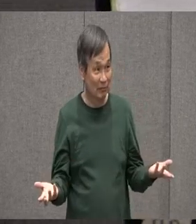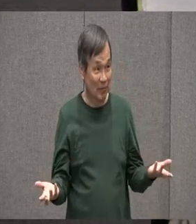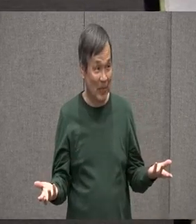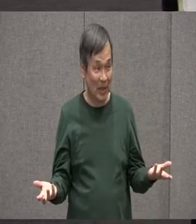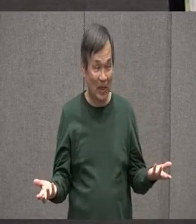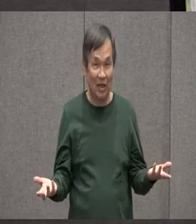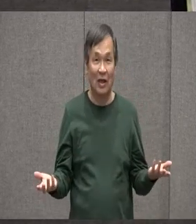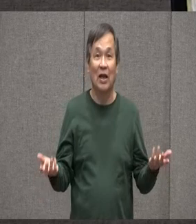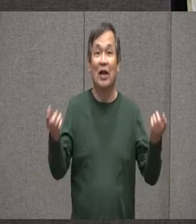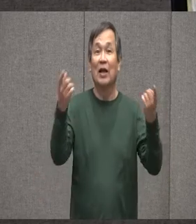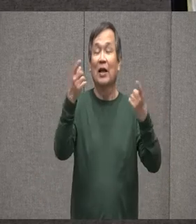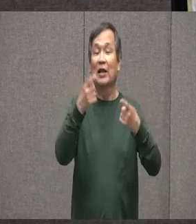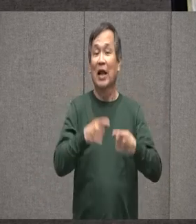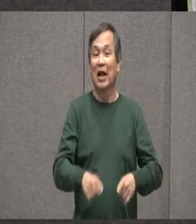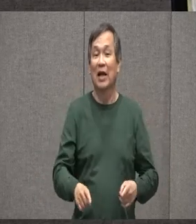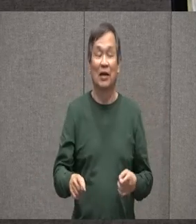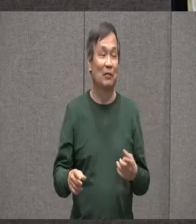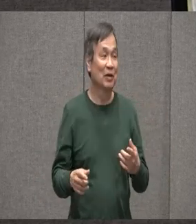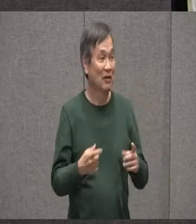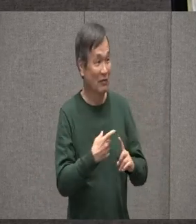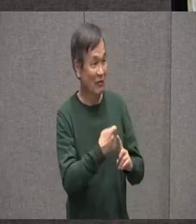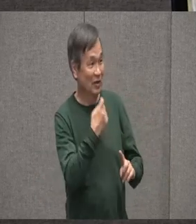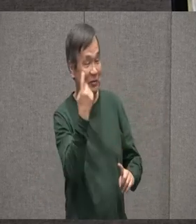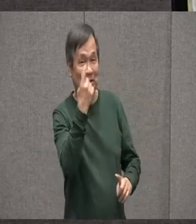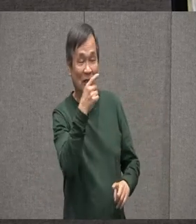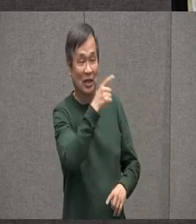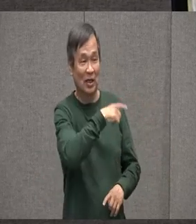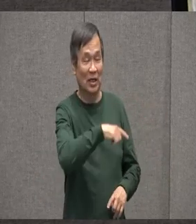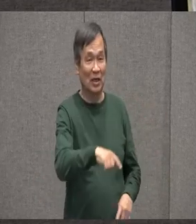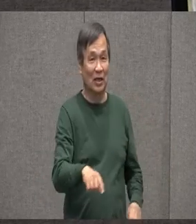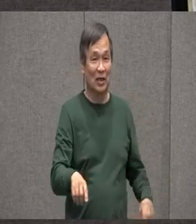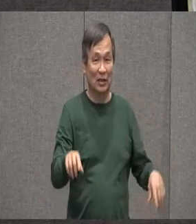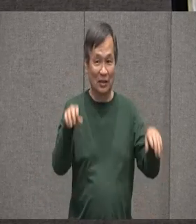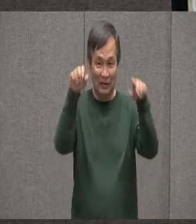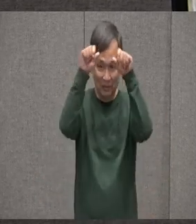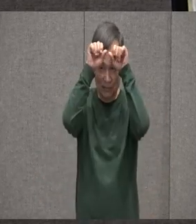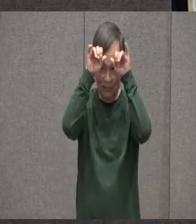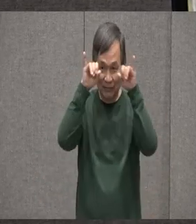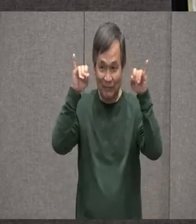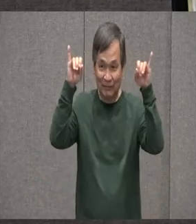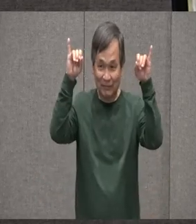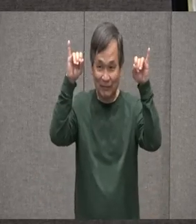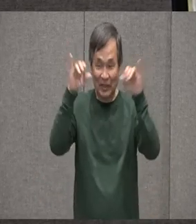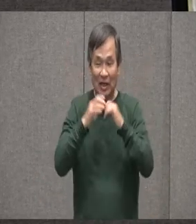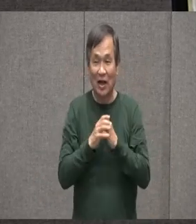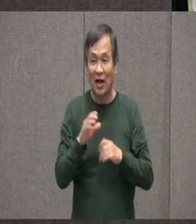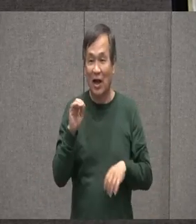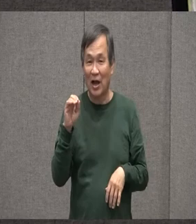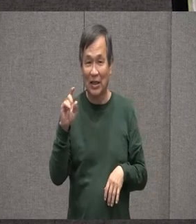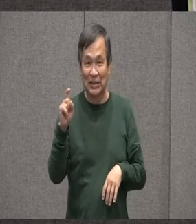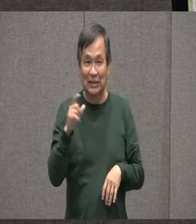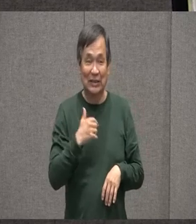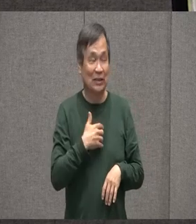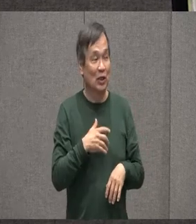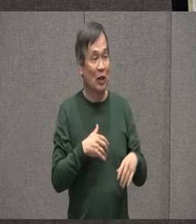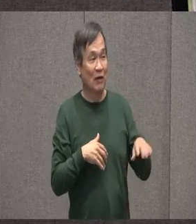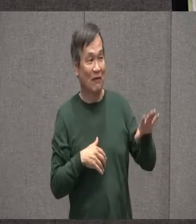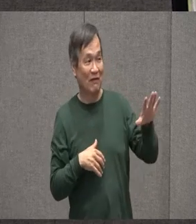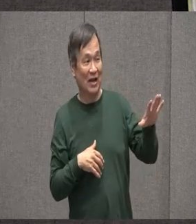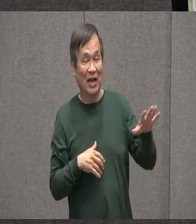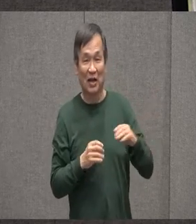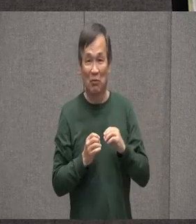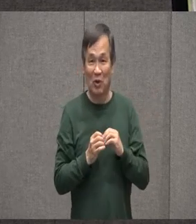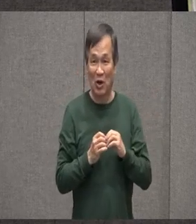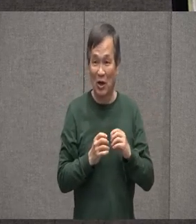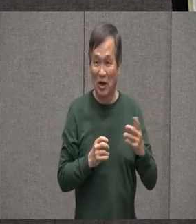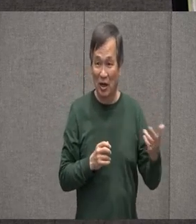Suspense filled the air. Then out of nowhere came musk oxen stumbling topside. 25 shuffled. To make room, they